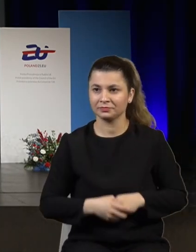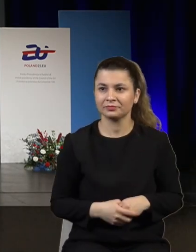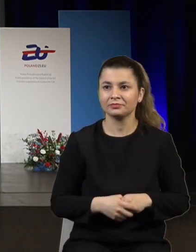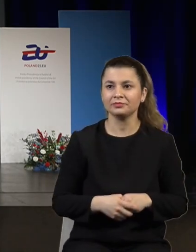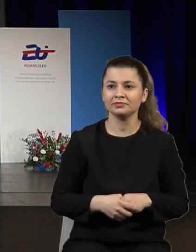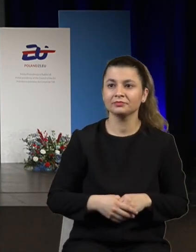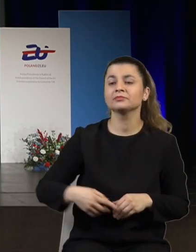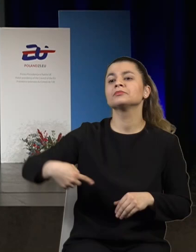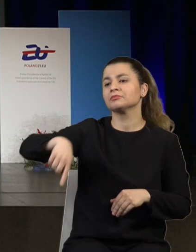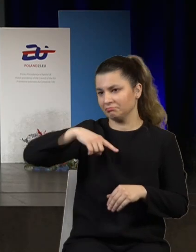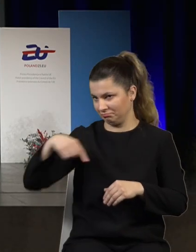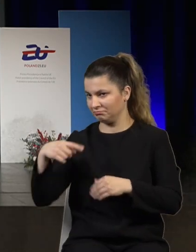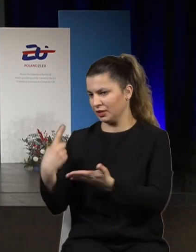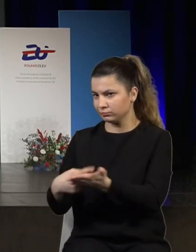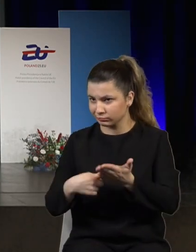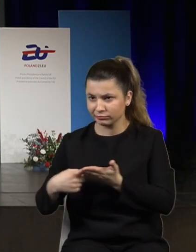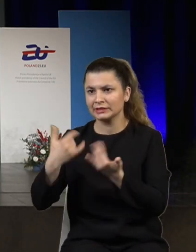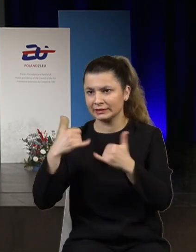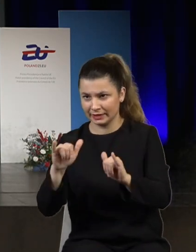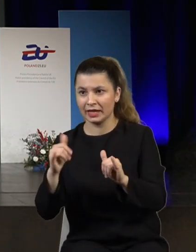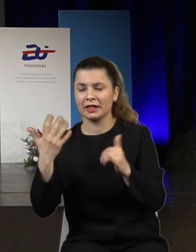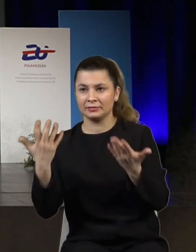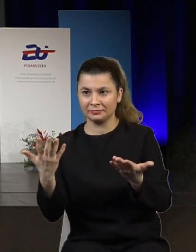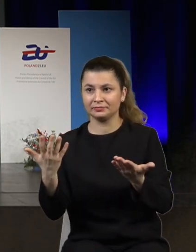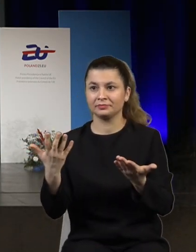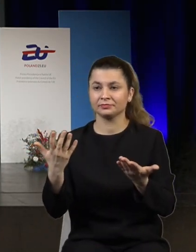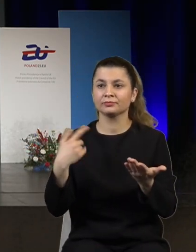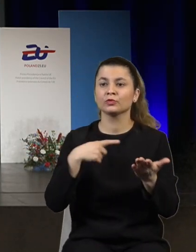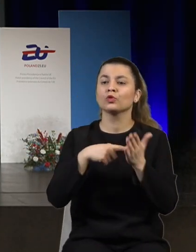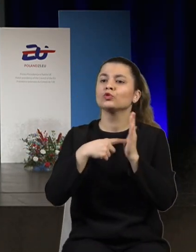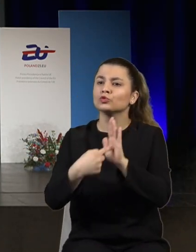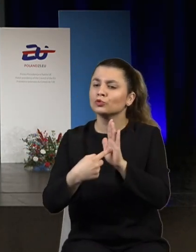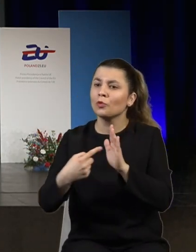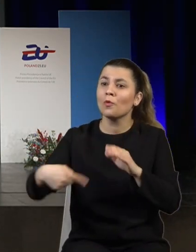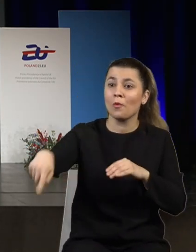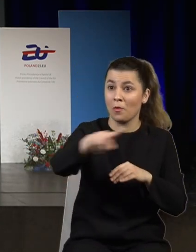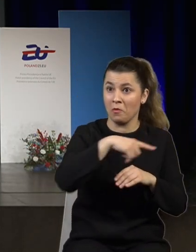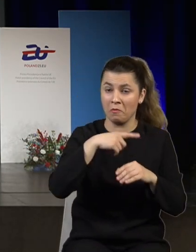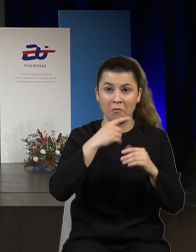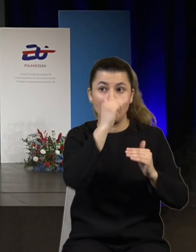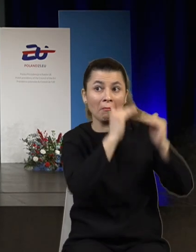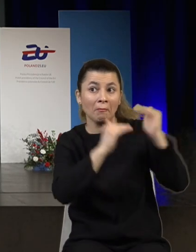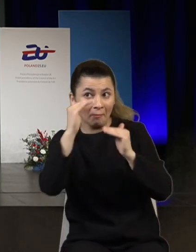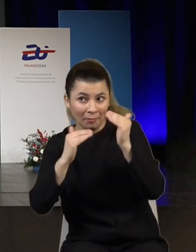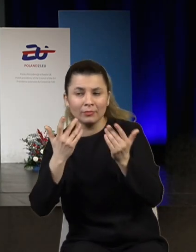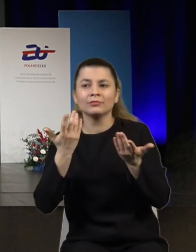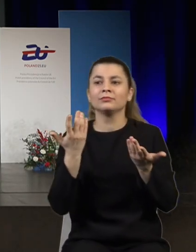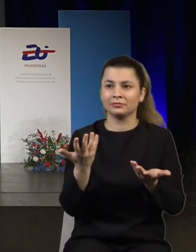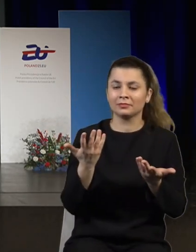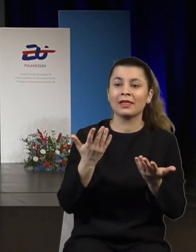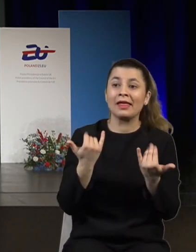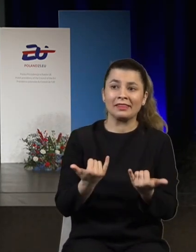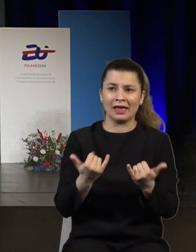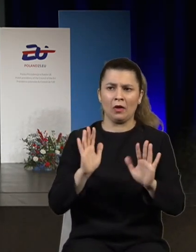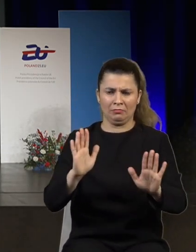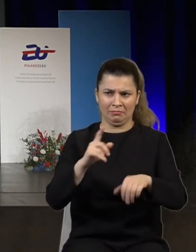ready, they are all ready, they will be shown on the screen. But